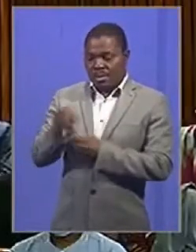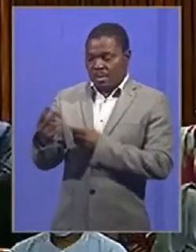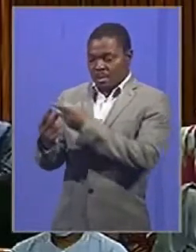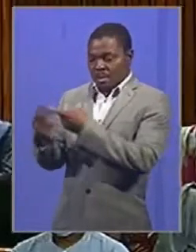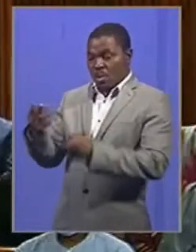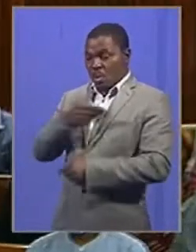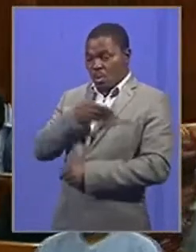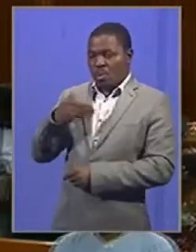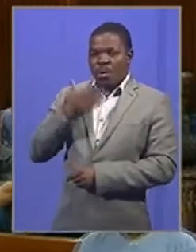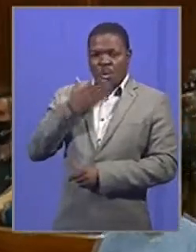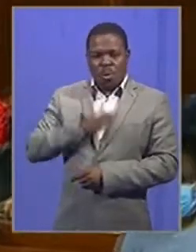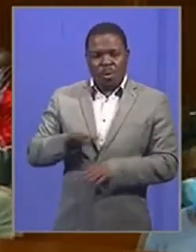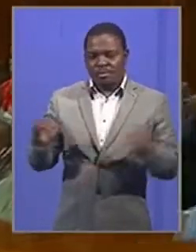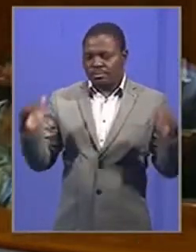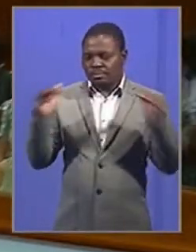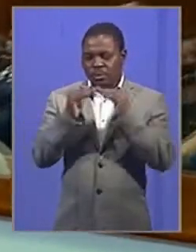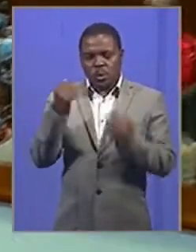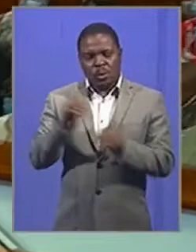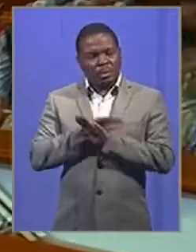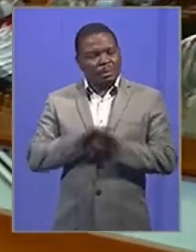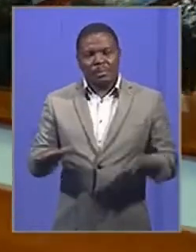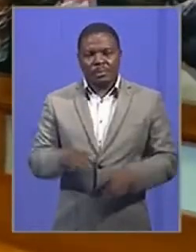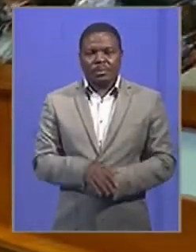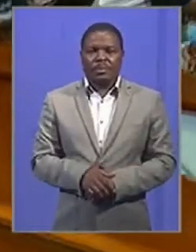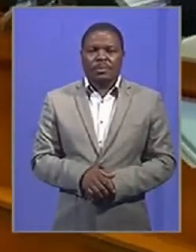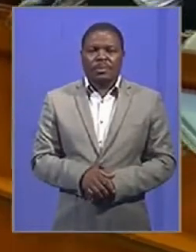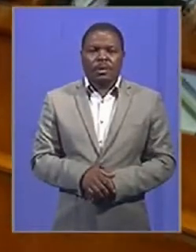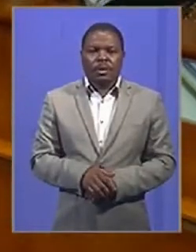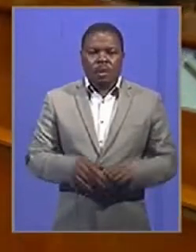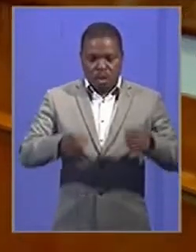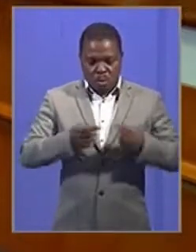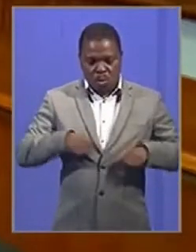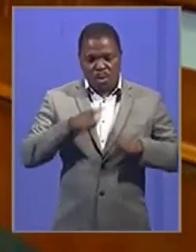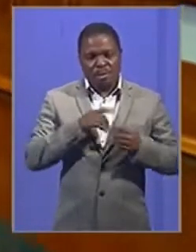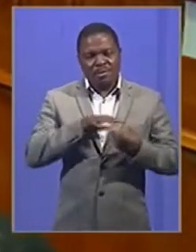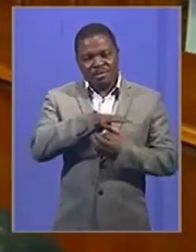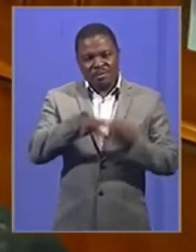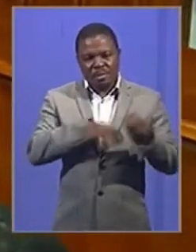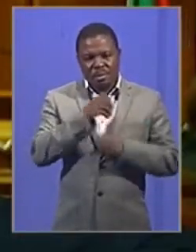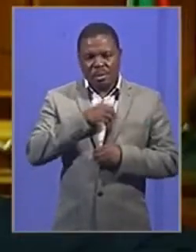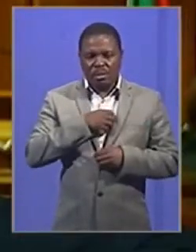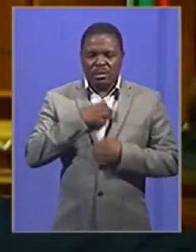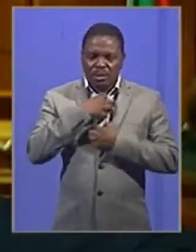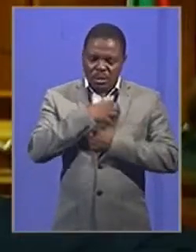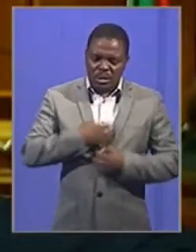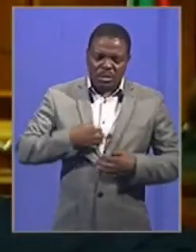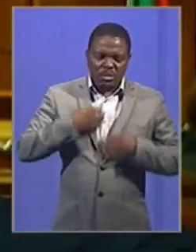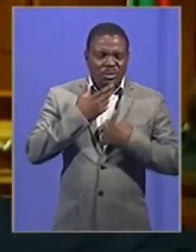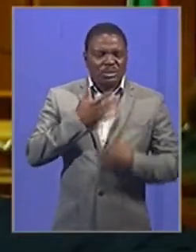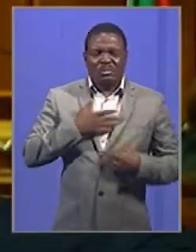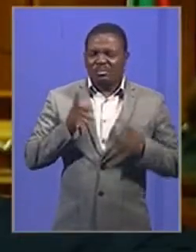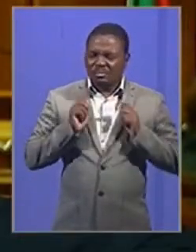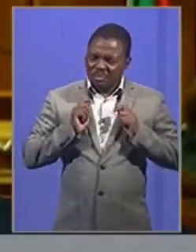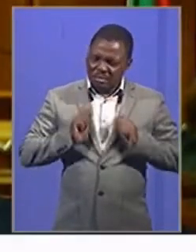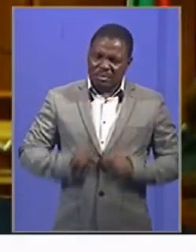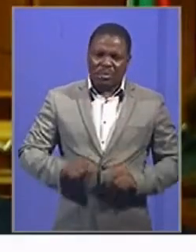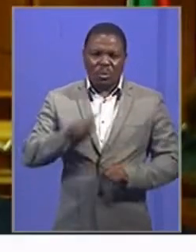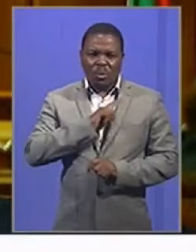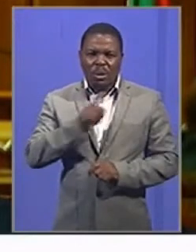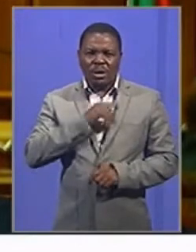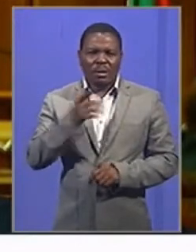nyaka toka e phethagatšwa. As family, re lapile mo moyeng ka hobane ke kgale re ya hodimo